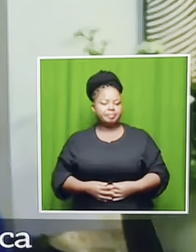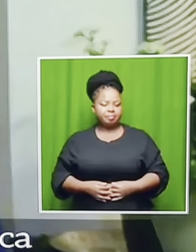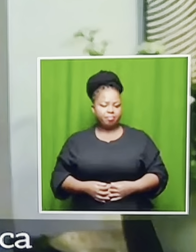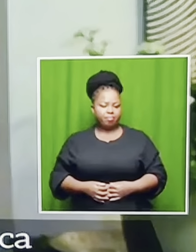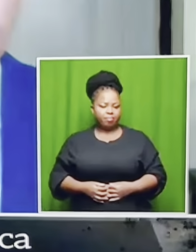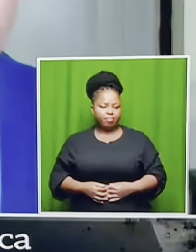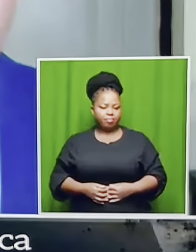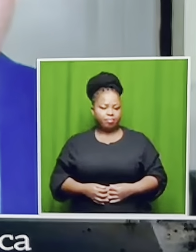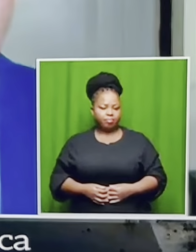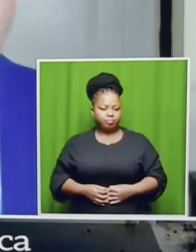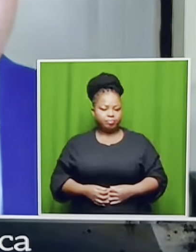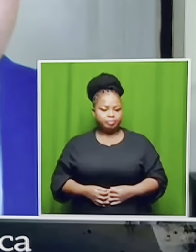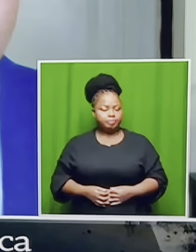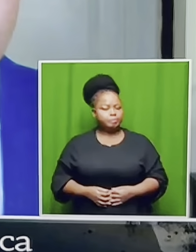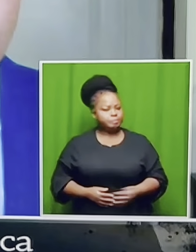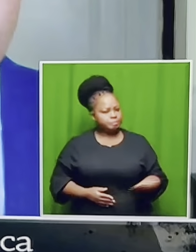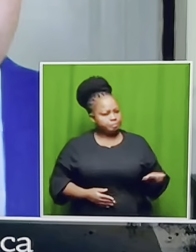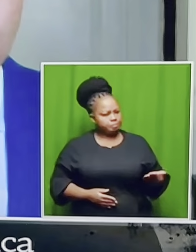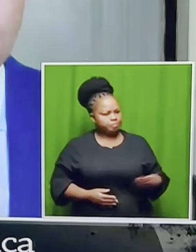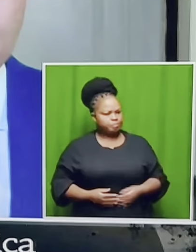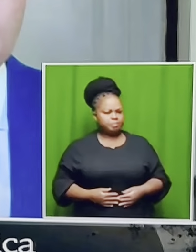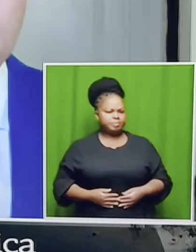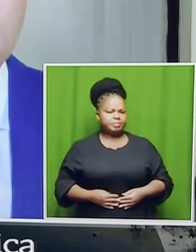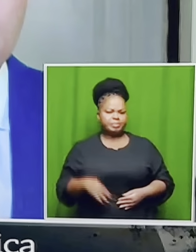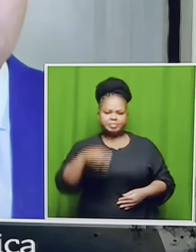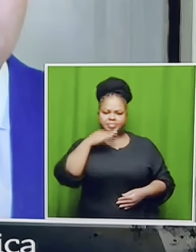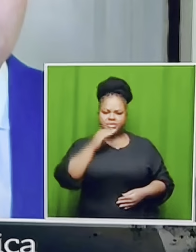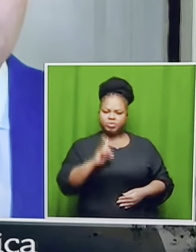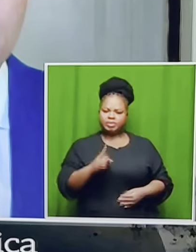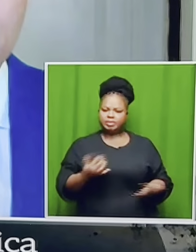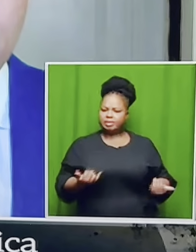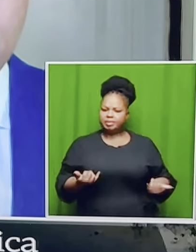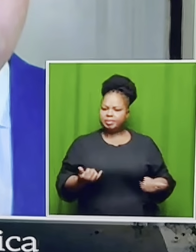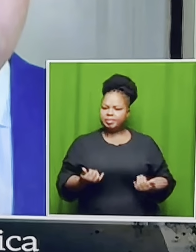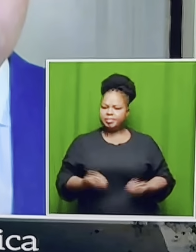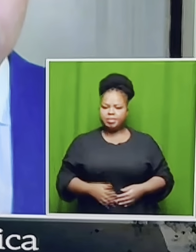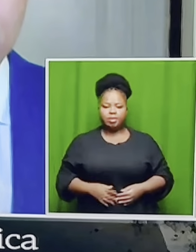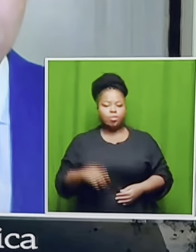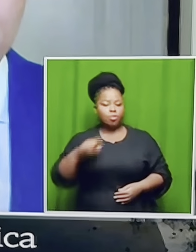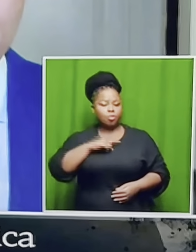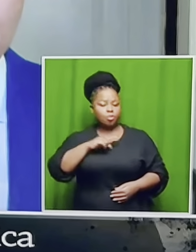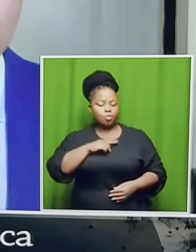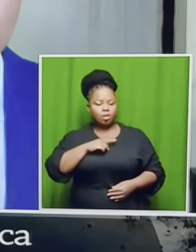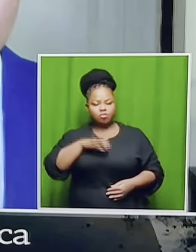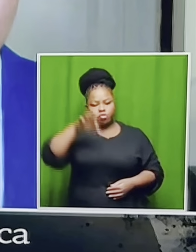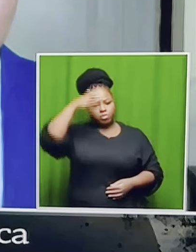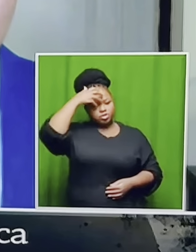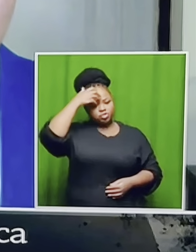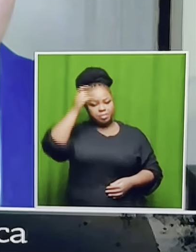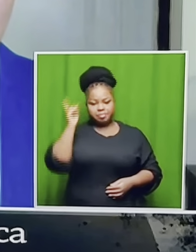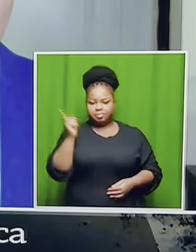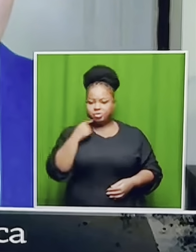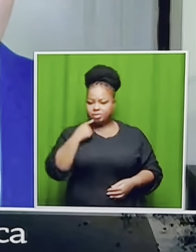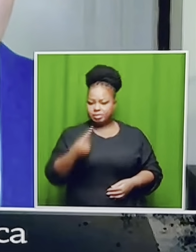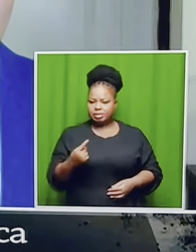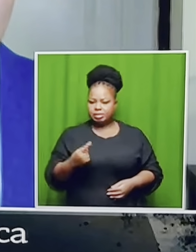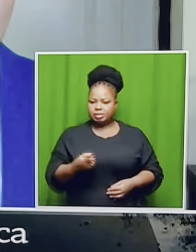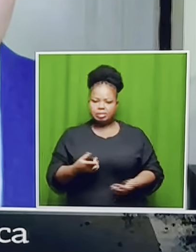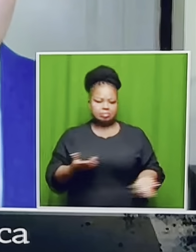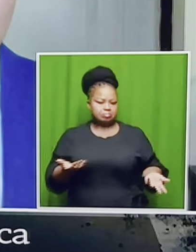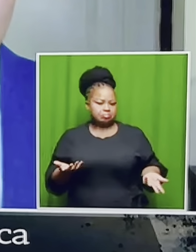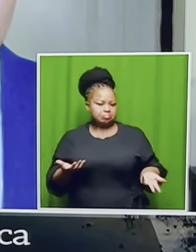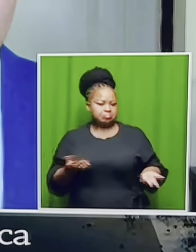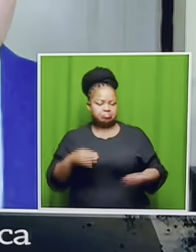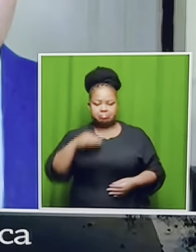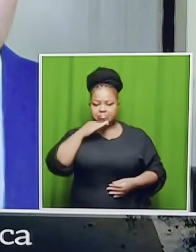conversation. So, Sherwin, what does this mean practically? Given what Donald Trump has said, does this mean